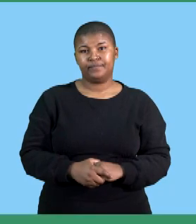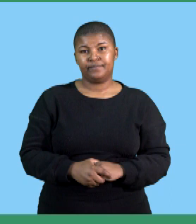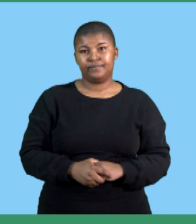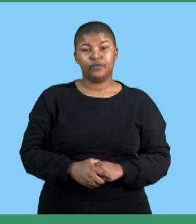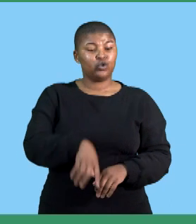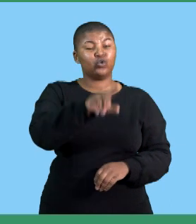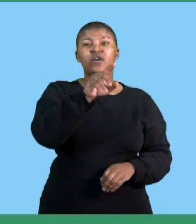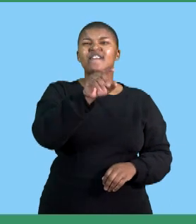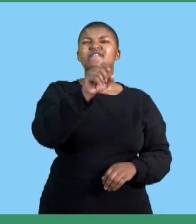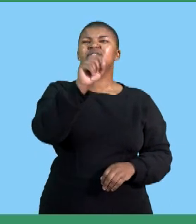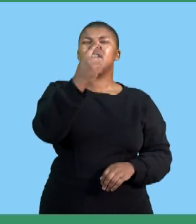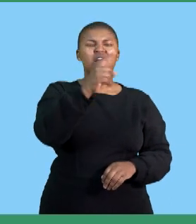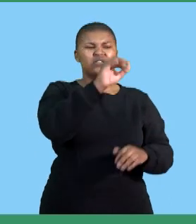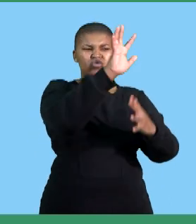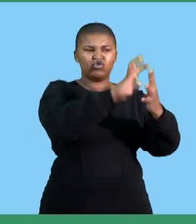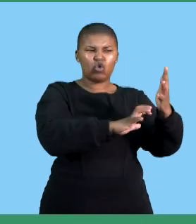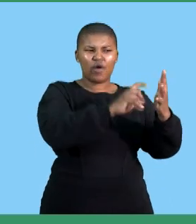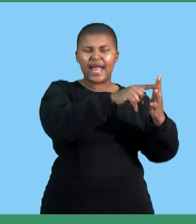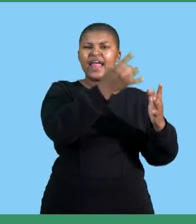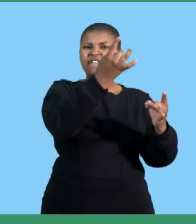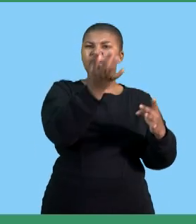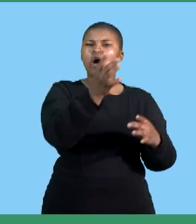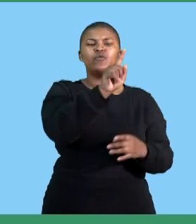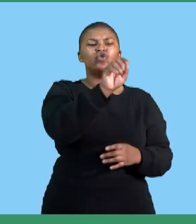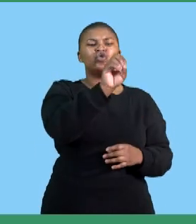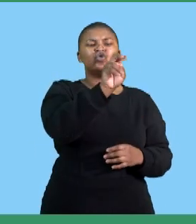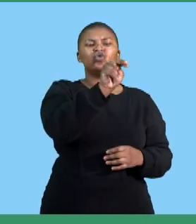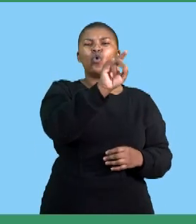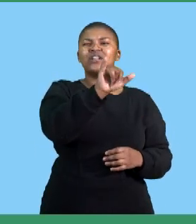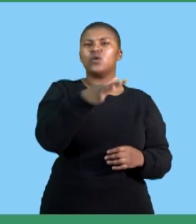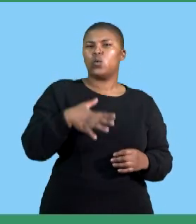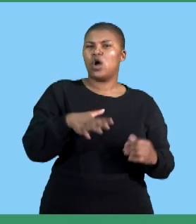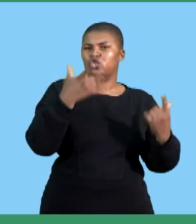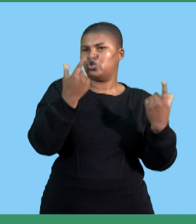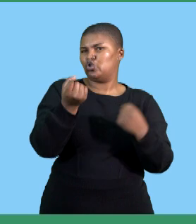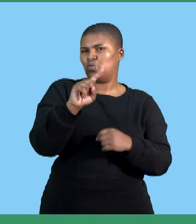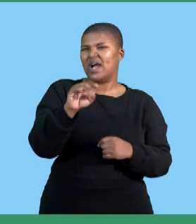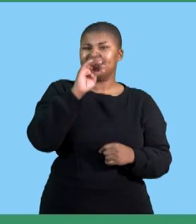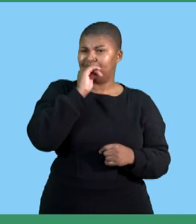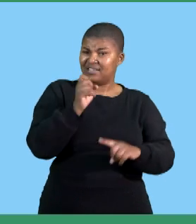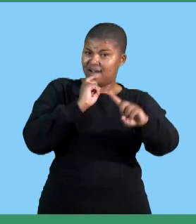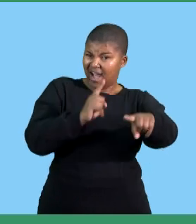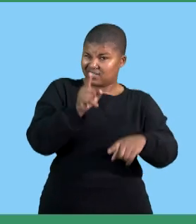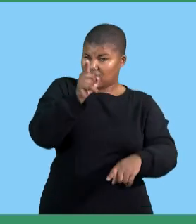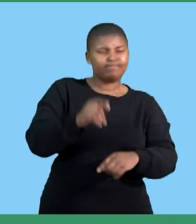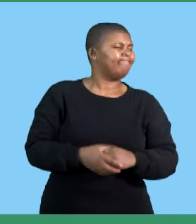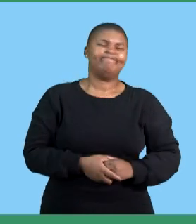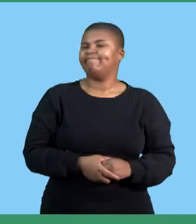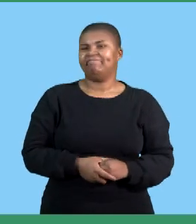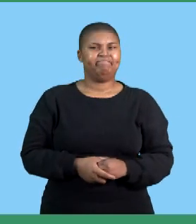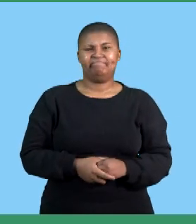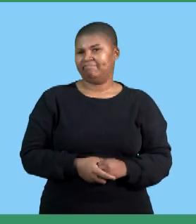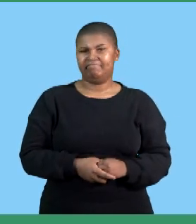you what Tony wants to do. Therefore, this first one does not answer the question that we are looking